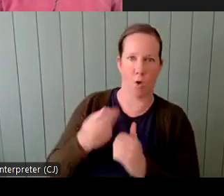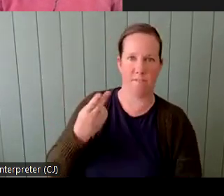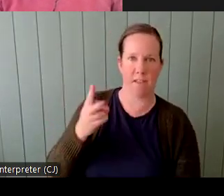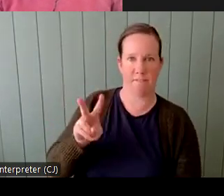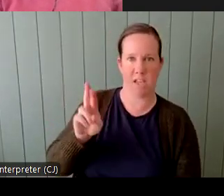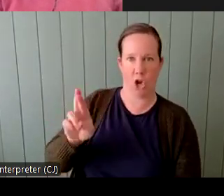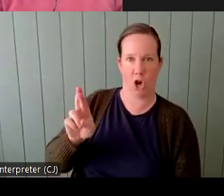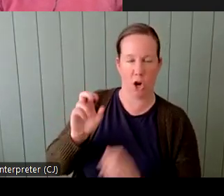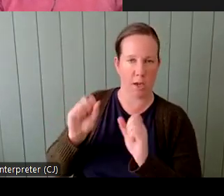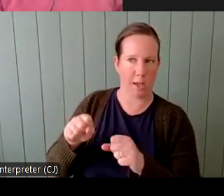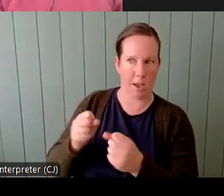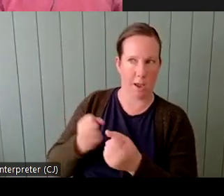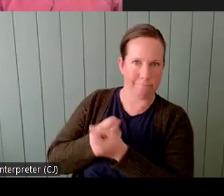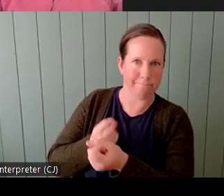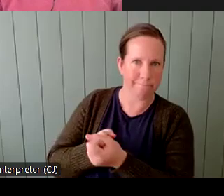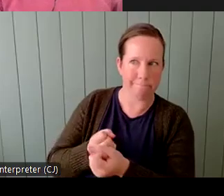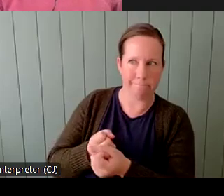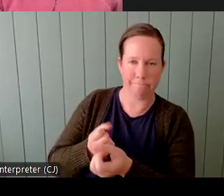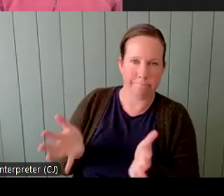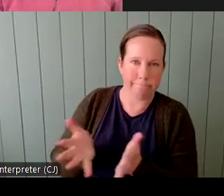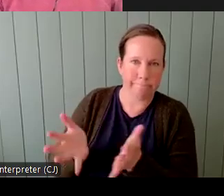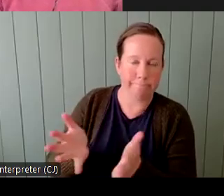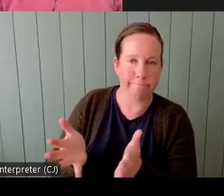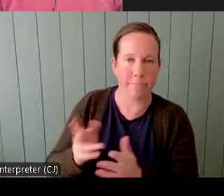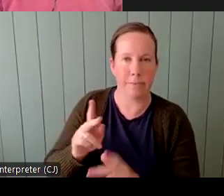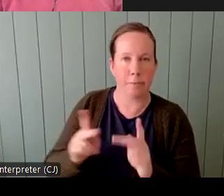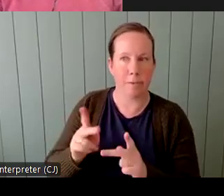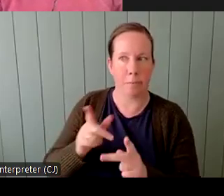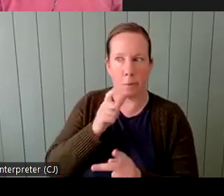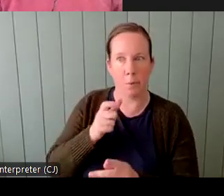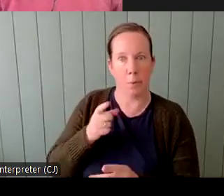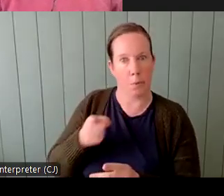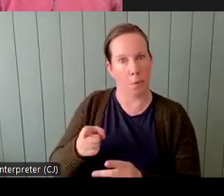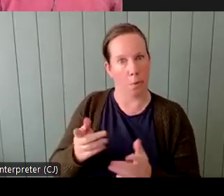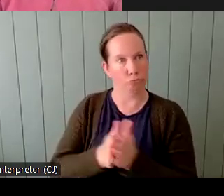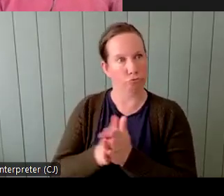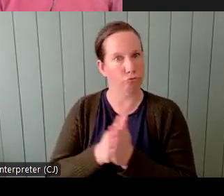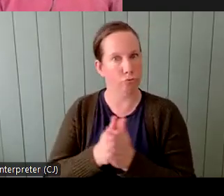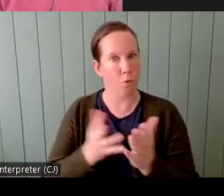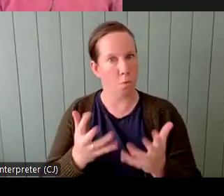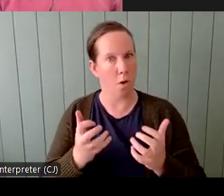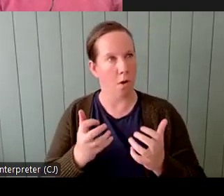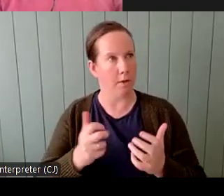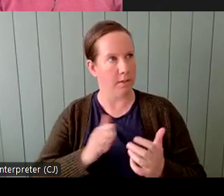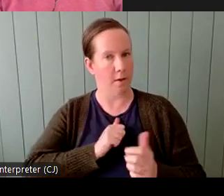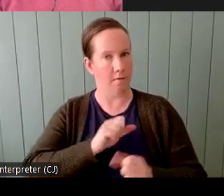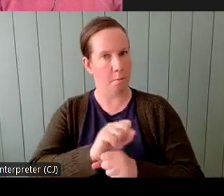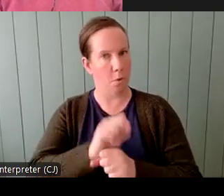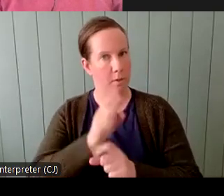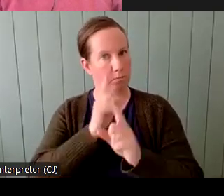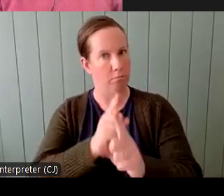agencies offer individuals who have identified self-employment as sort of their employment goal.